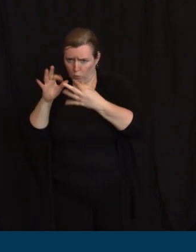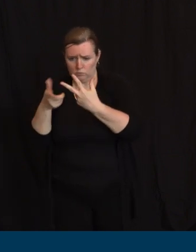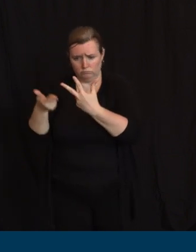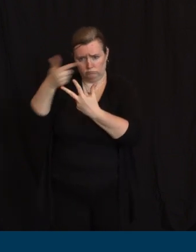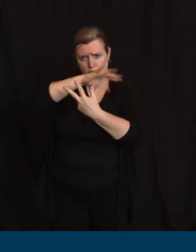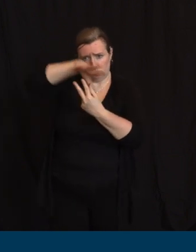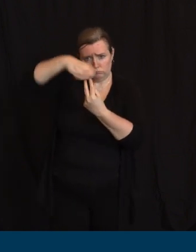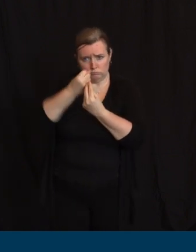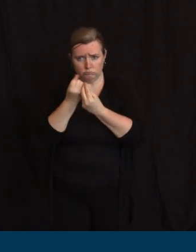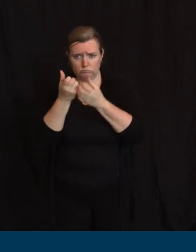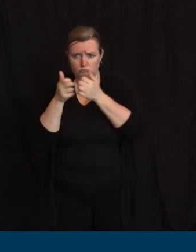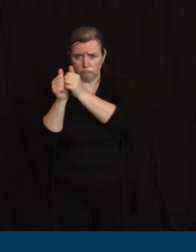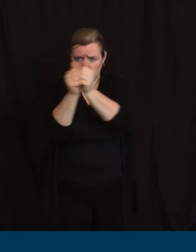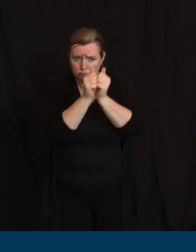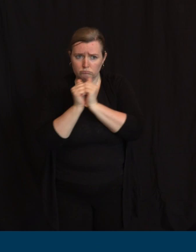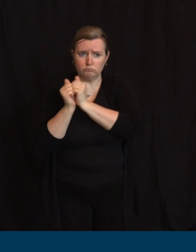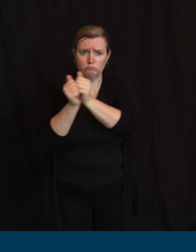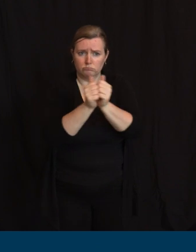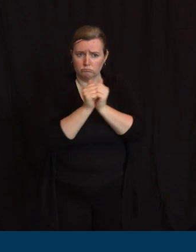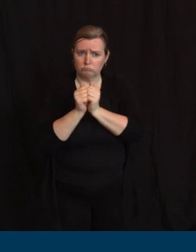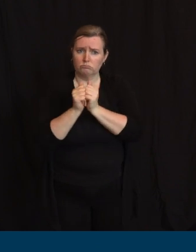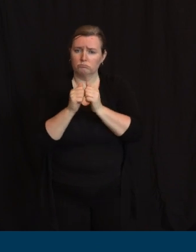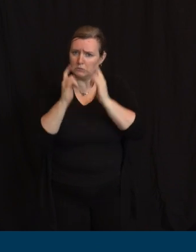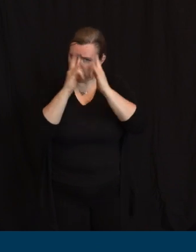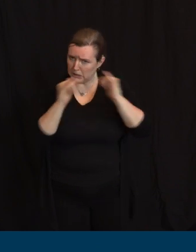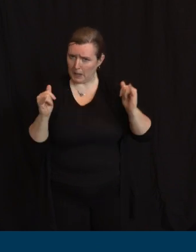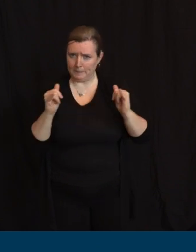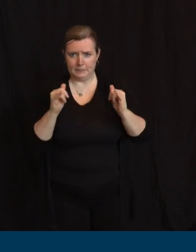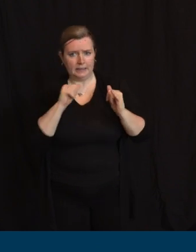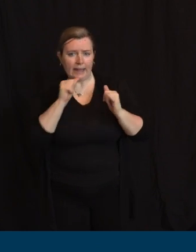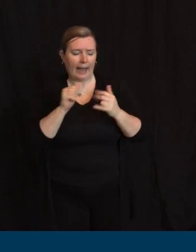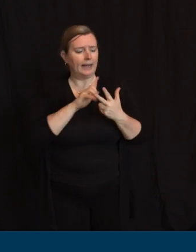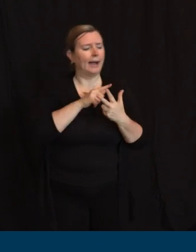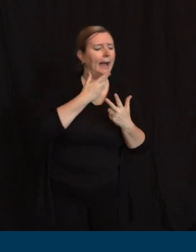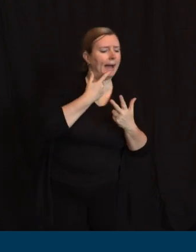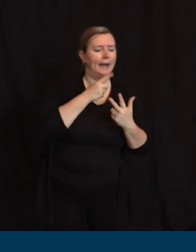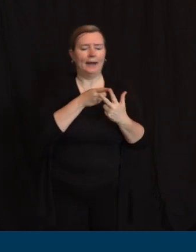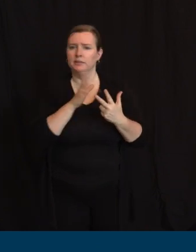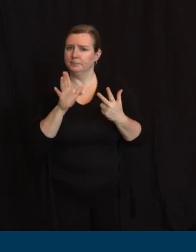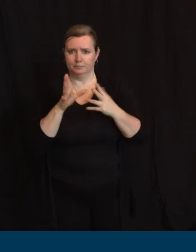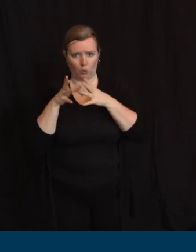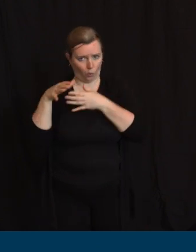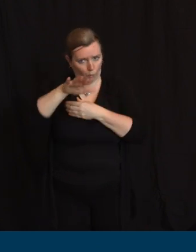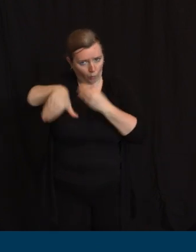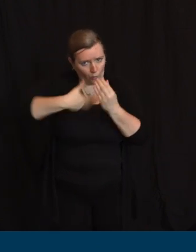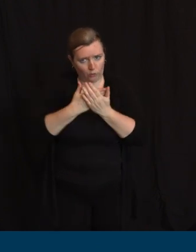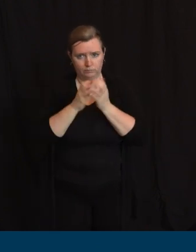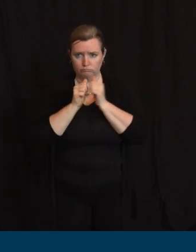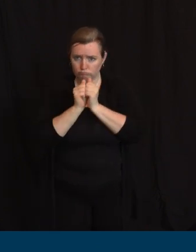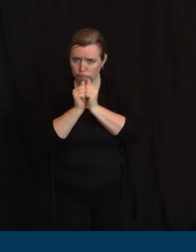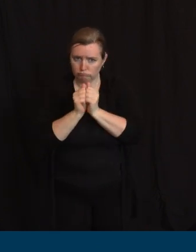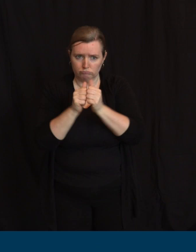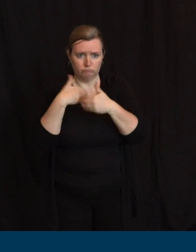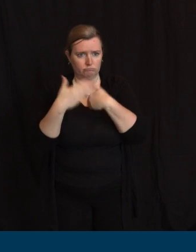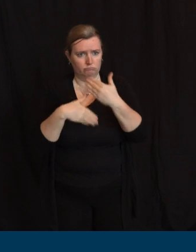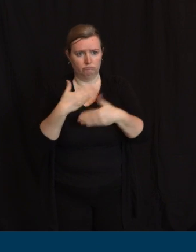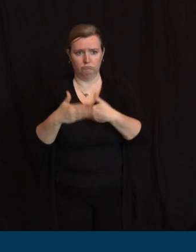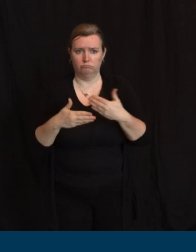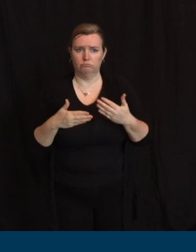the other. It's all of the above. And we could not have 2 better professionals, 2 better New